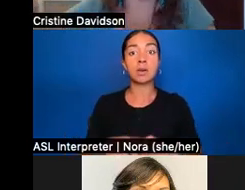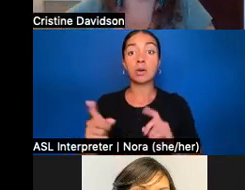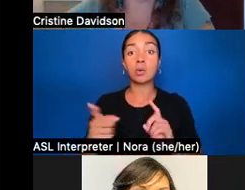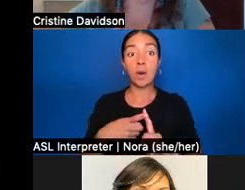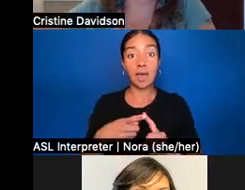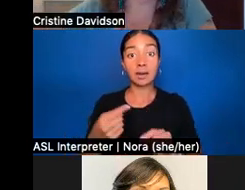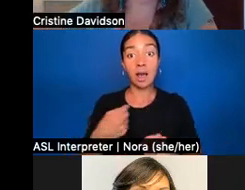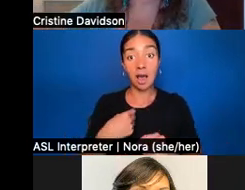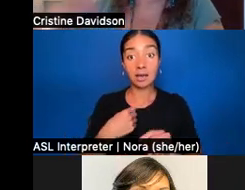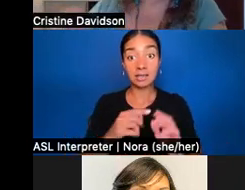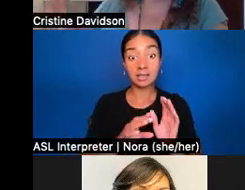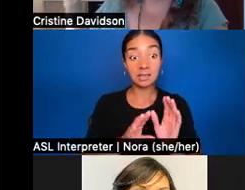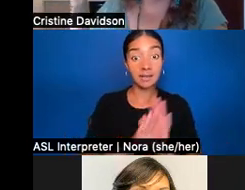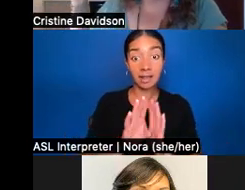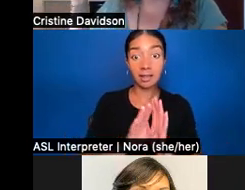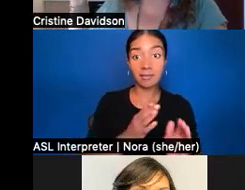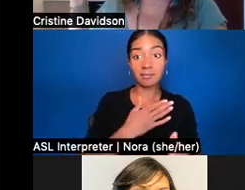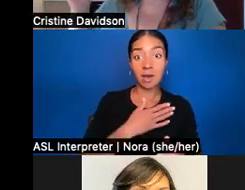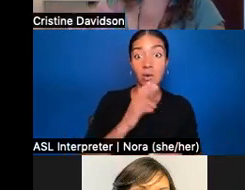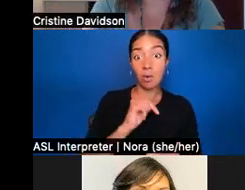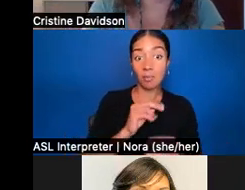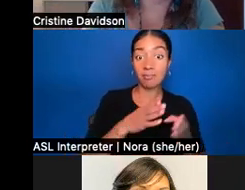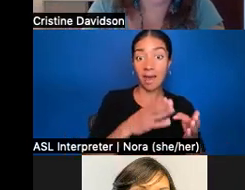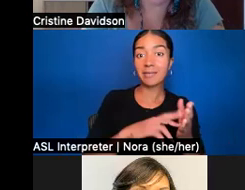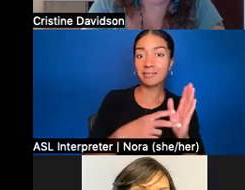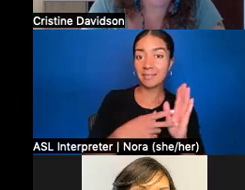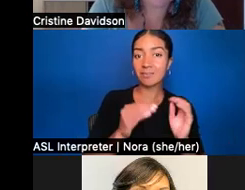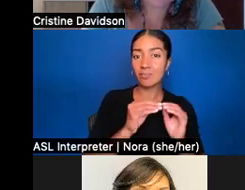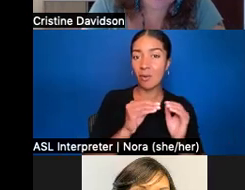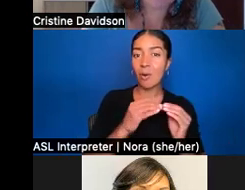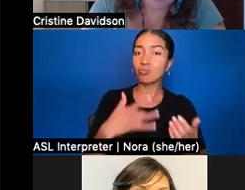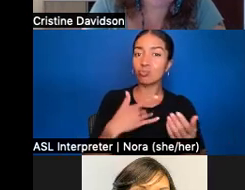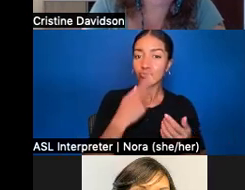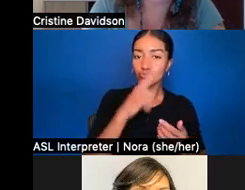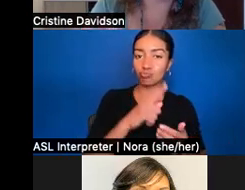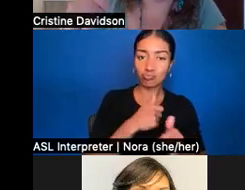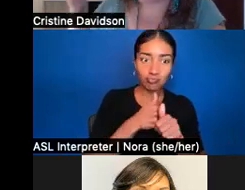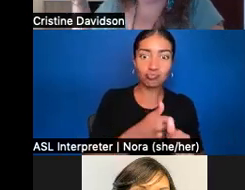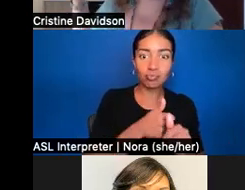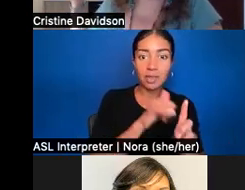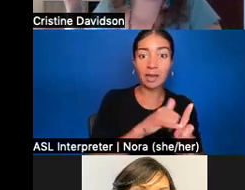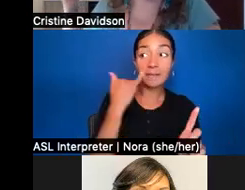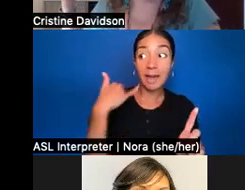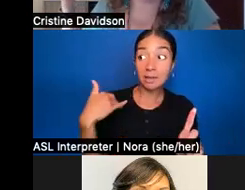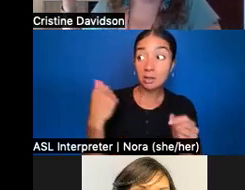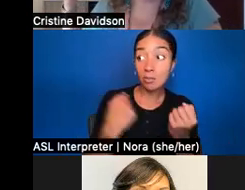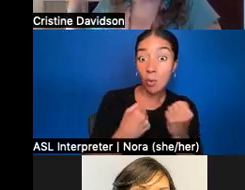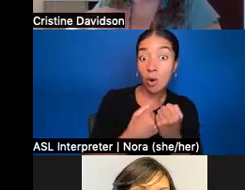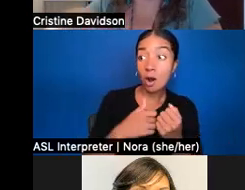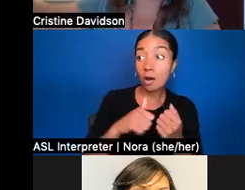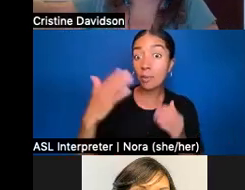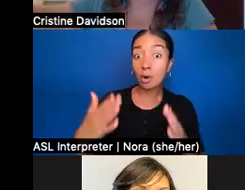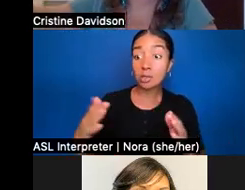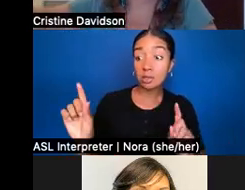more likely to take it. And if I have support and somebody shining a light on that path, that's just going to be easier for me